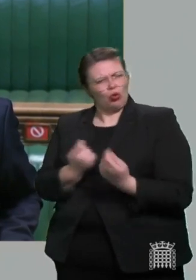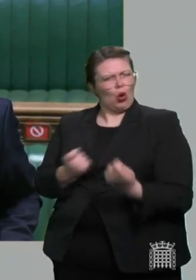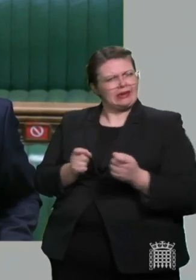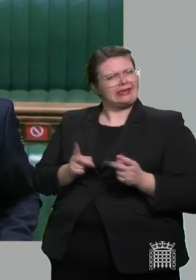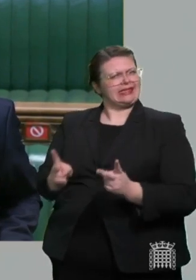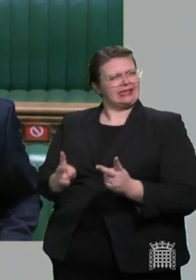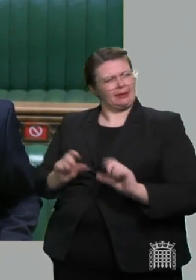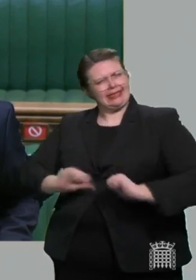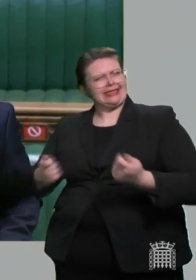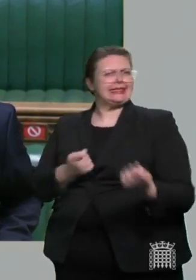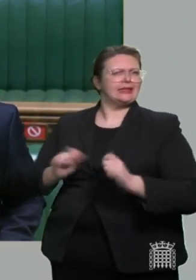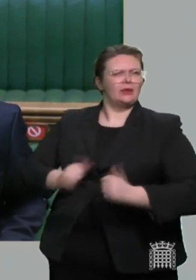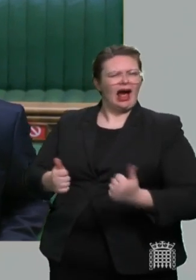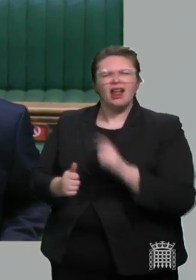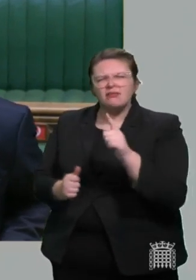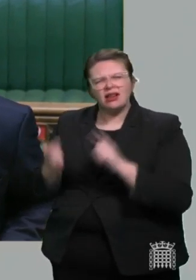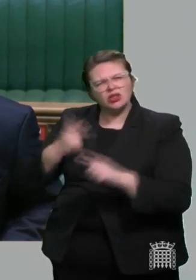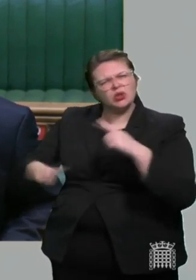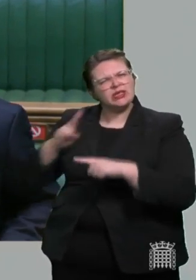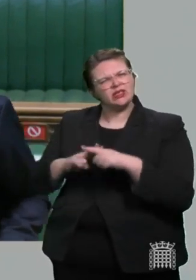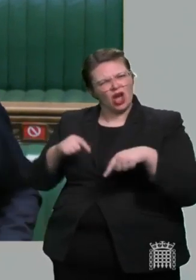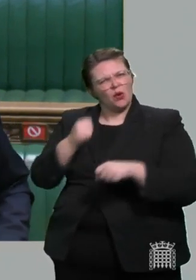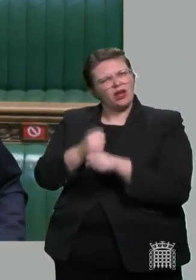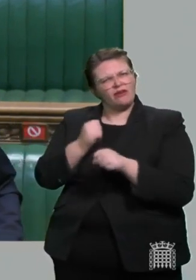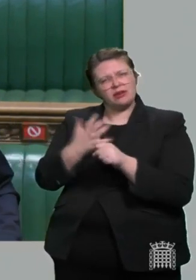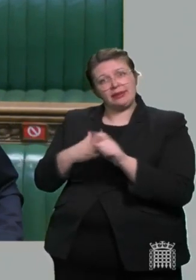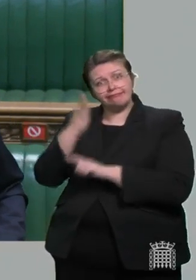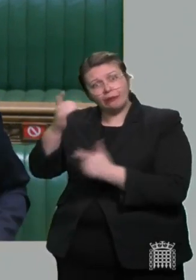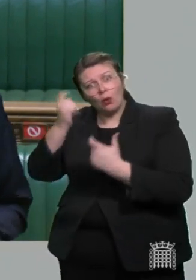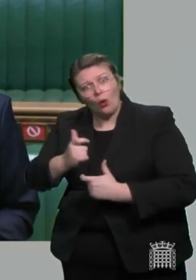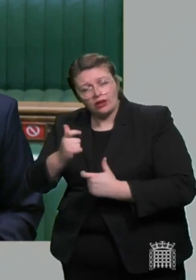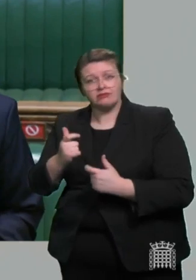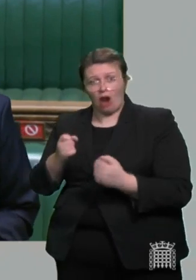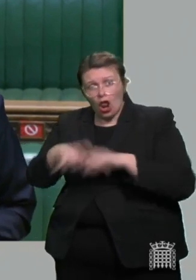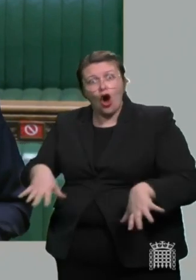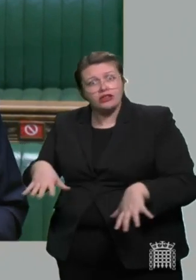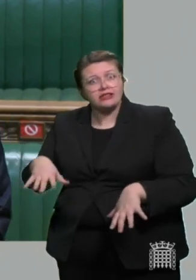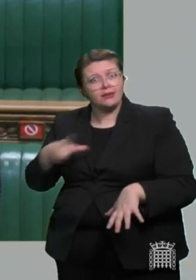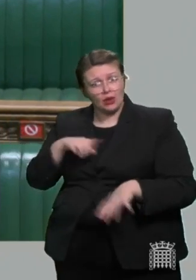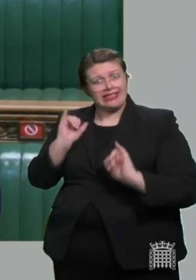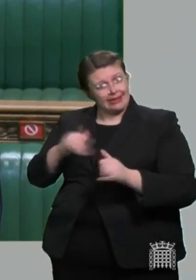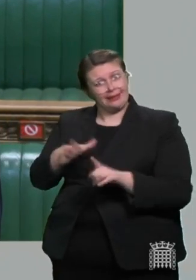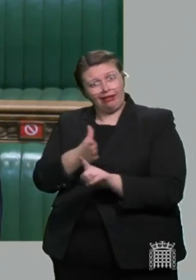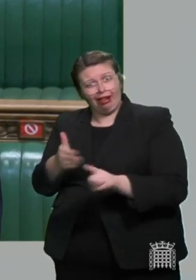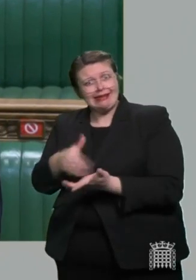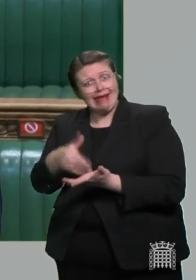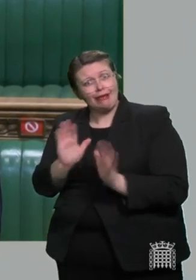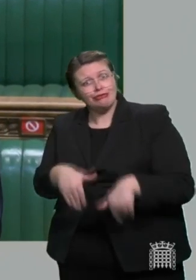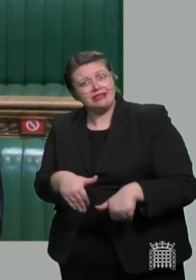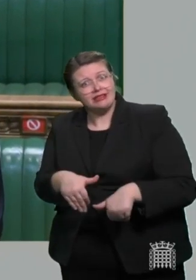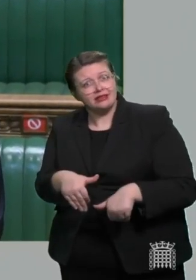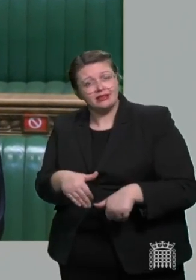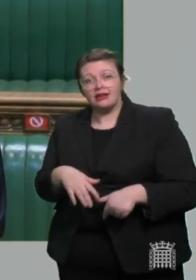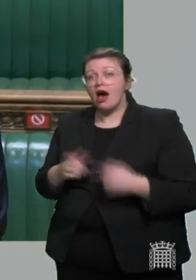just two years ago in relation to arms sales. The truth is the UK is increasingly isolated in selling arms to Saudi Arabia.